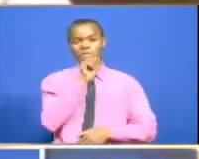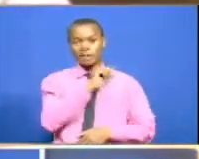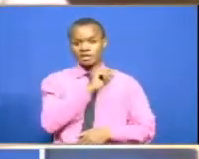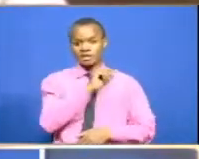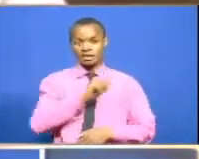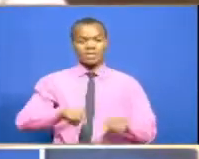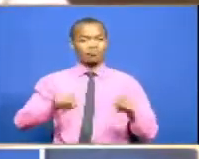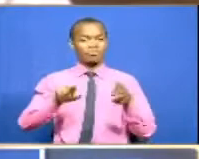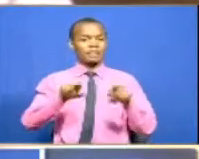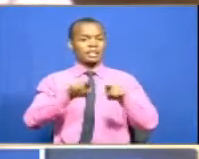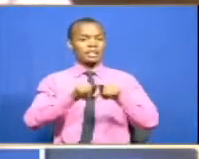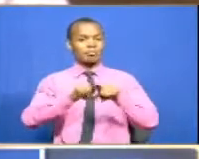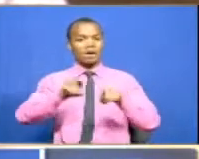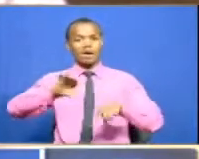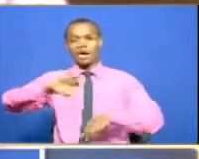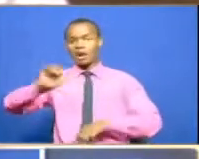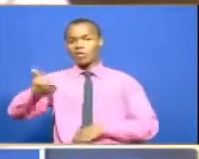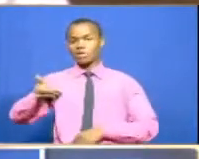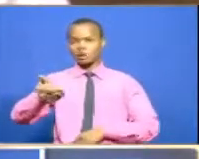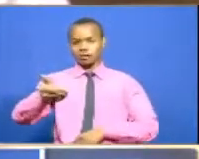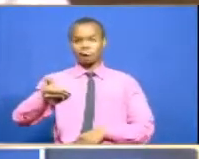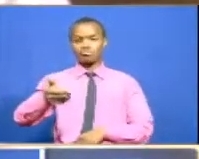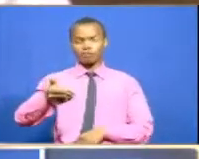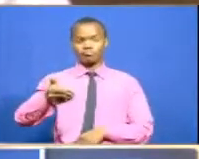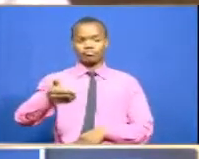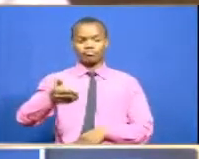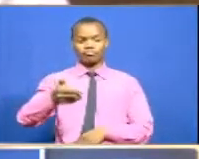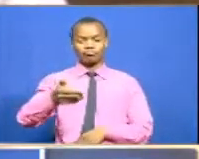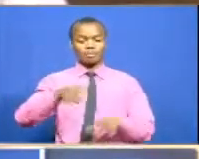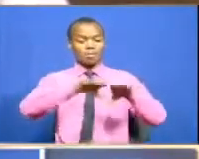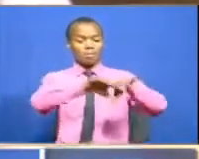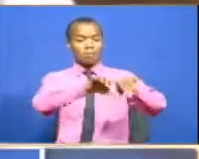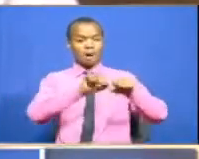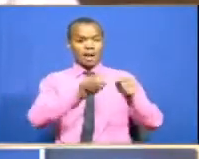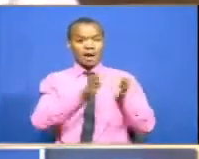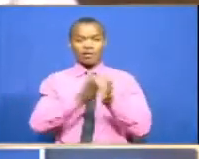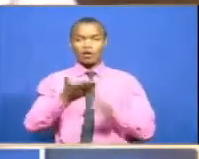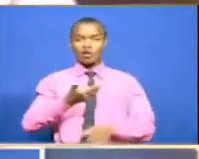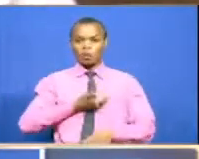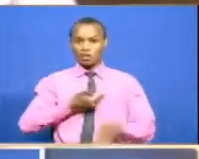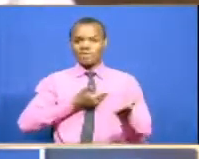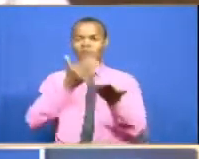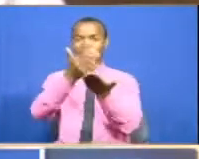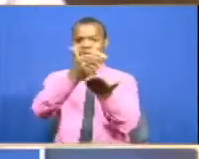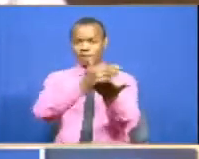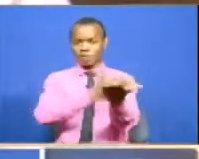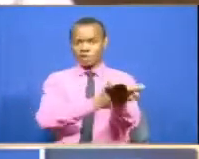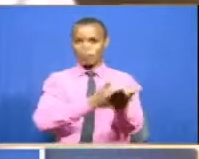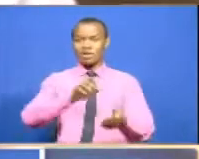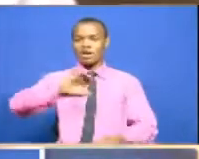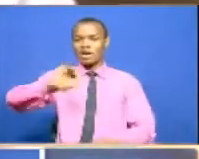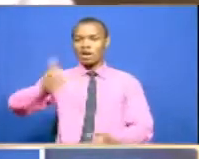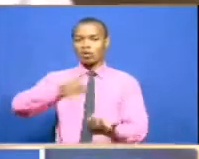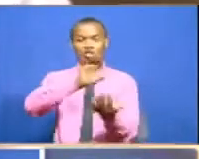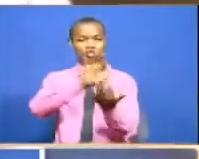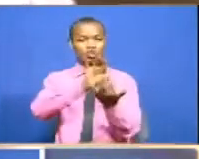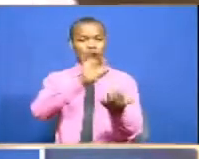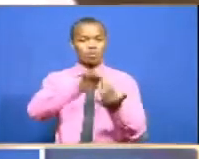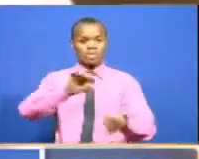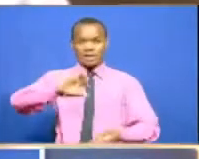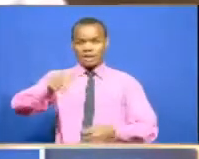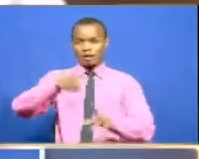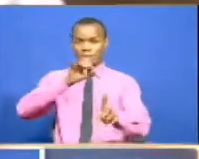with the county taking over and owning up the program, the county appointing, you know, a county